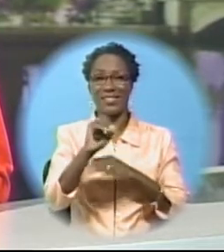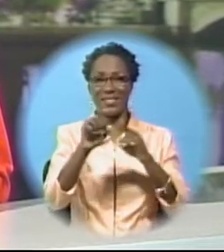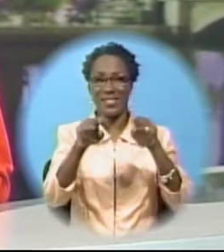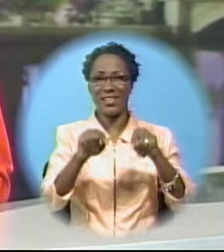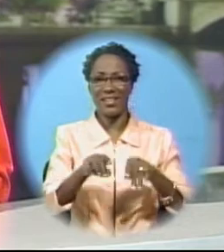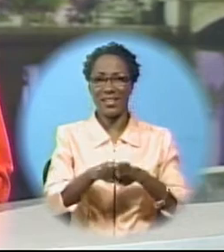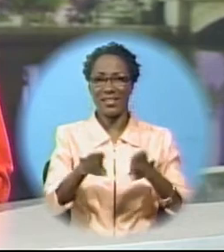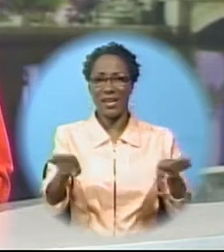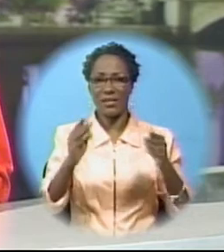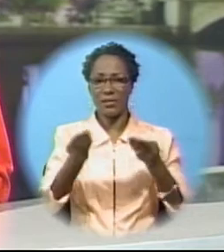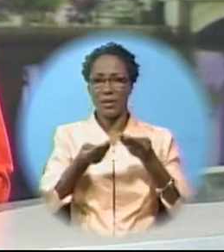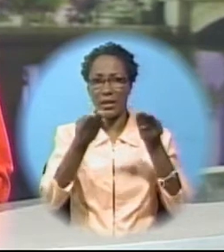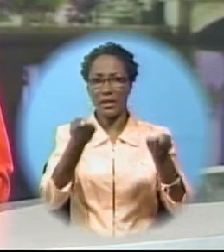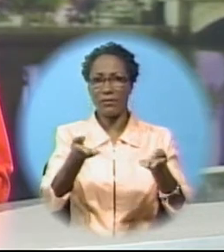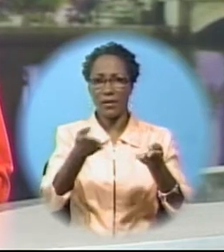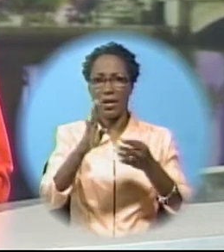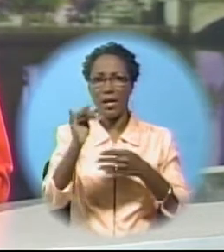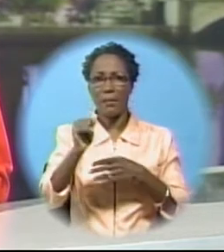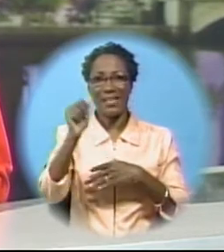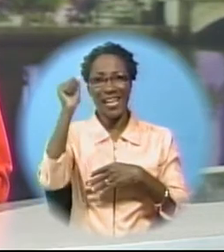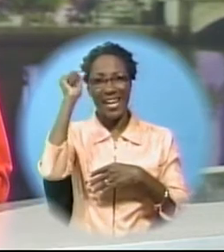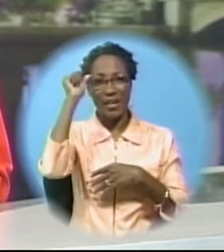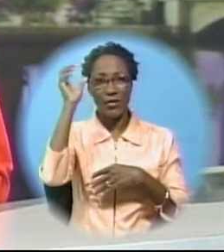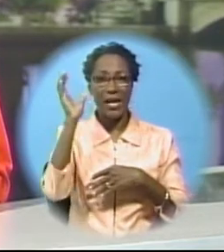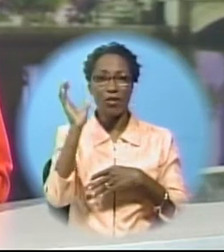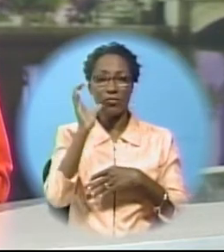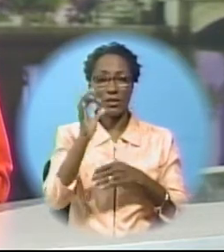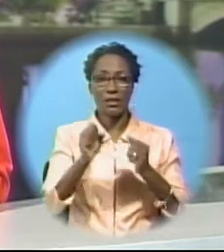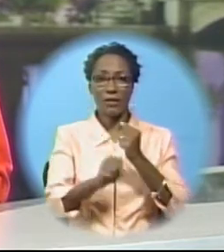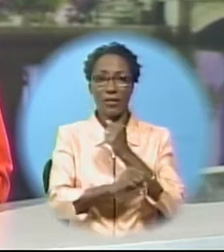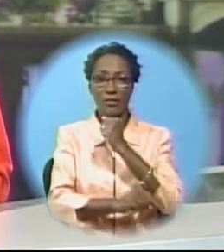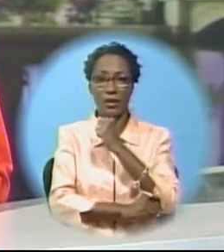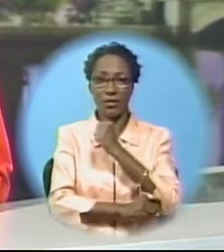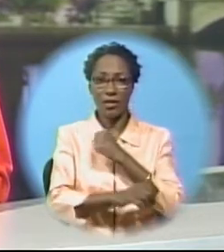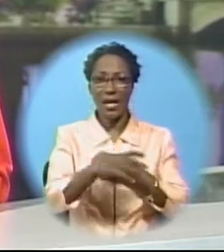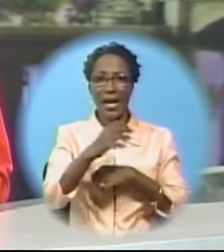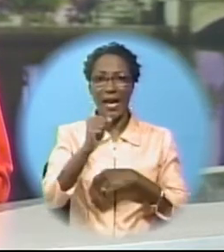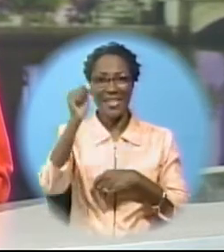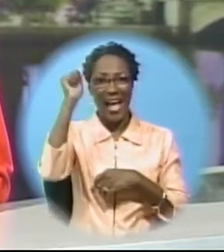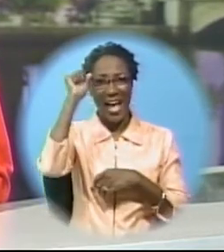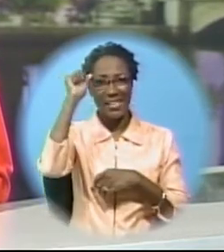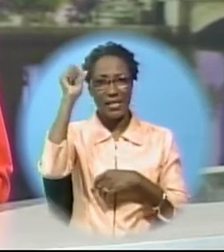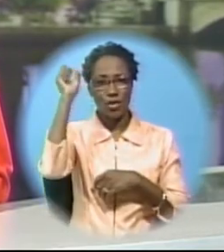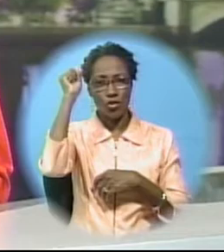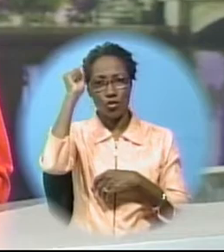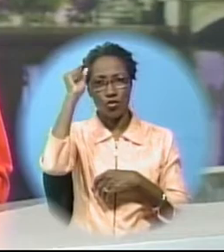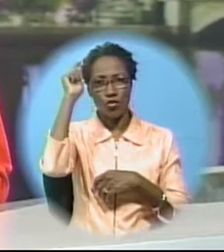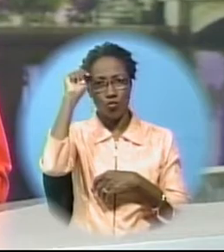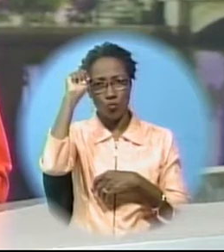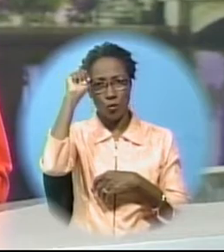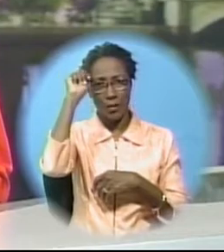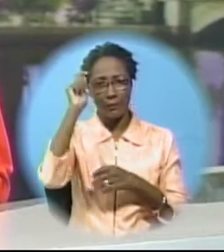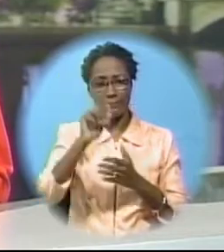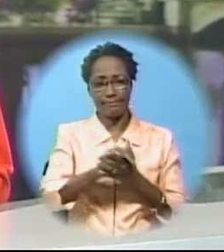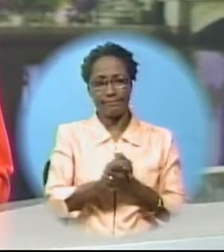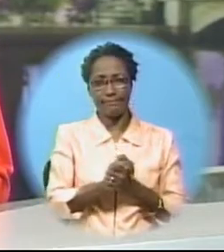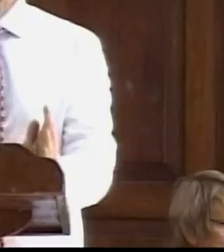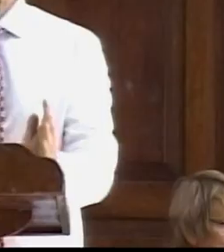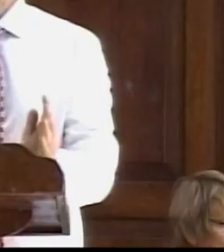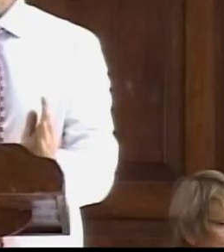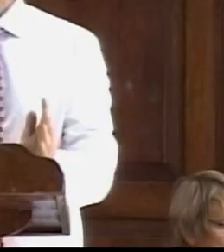by the Aaron and Christina Trutt Foundation and multimillionaire philanthropist Andy Stewart.